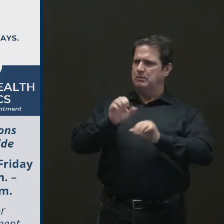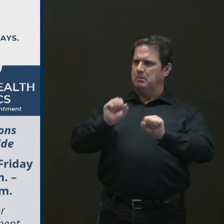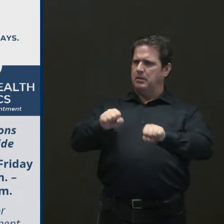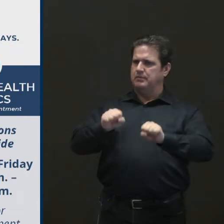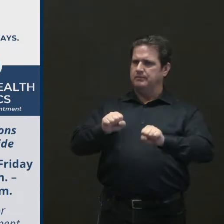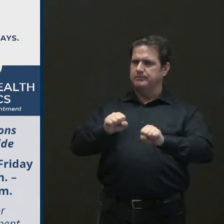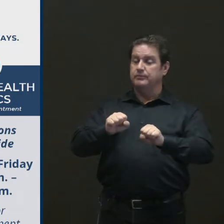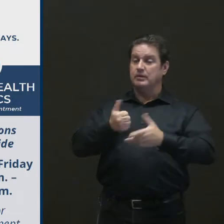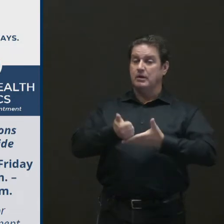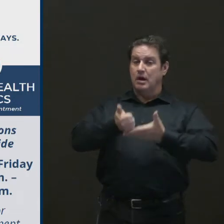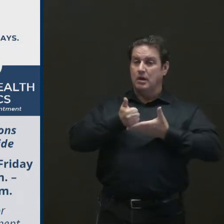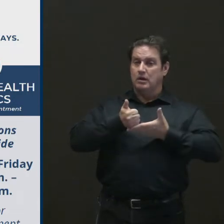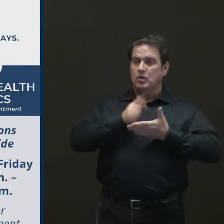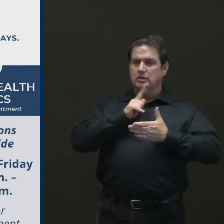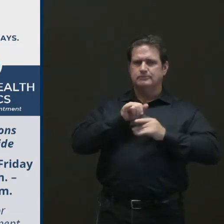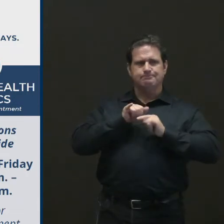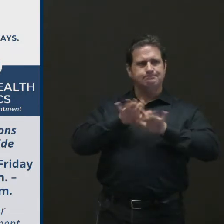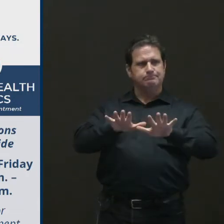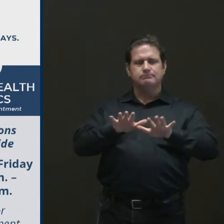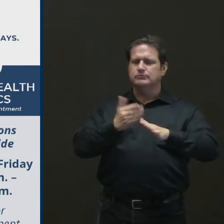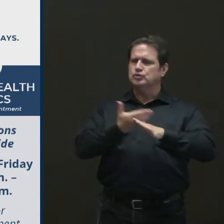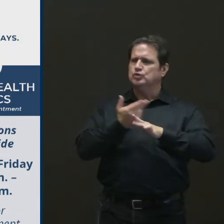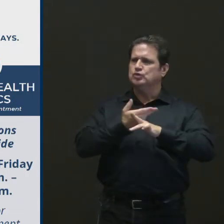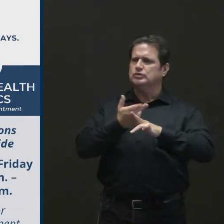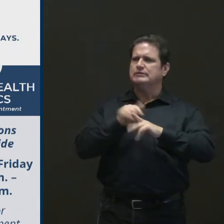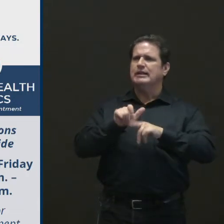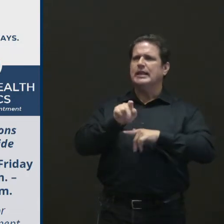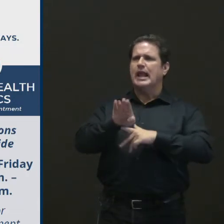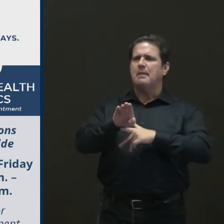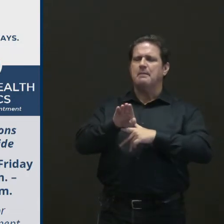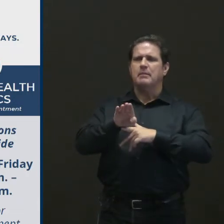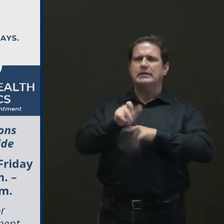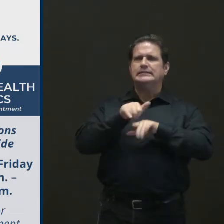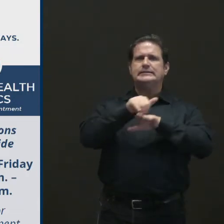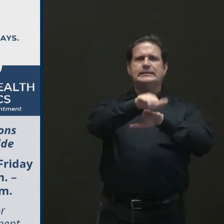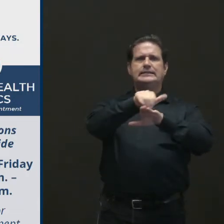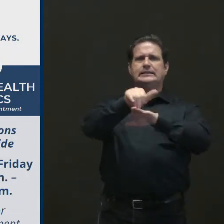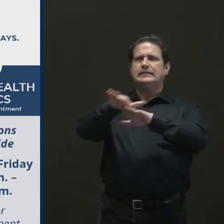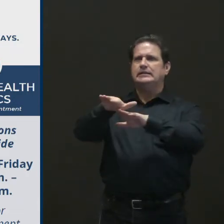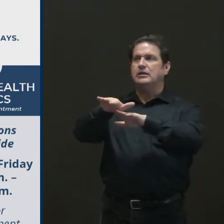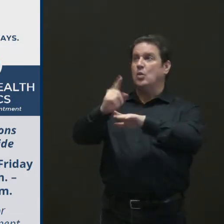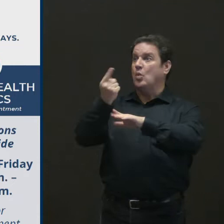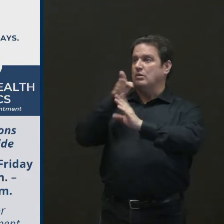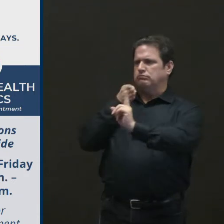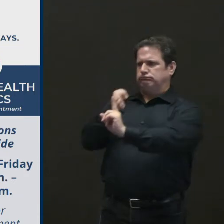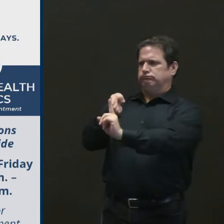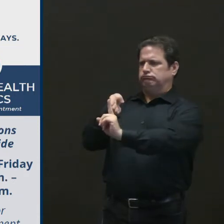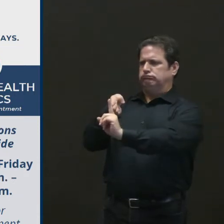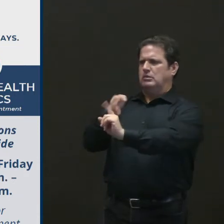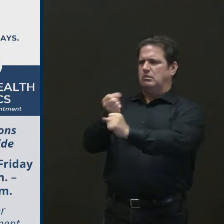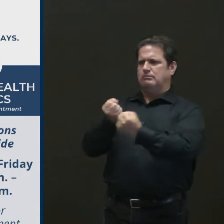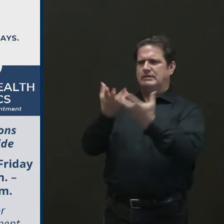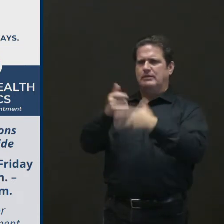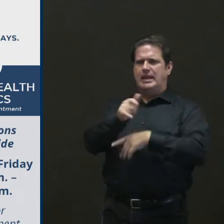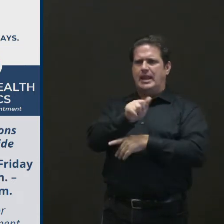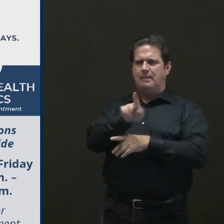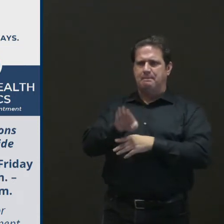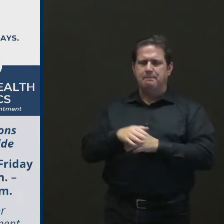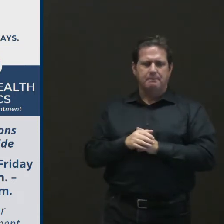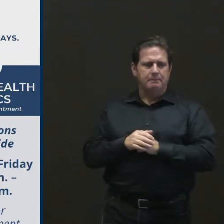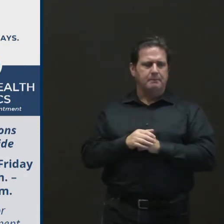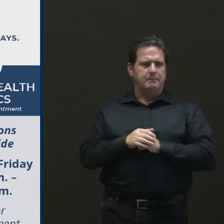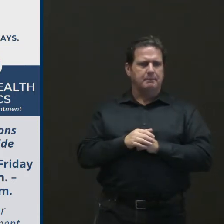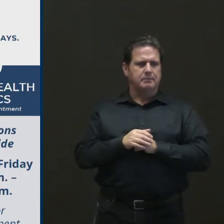This also helps us really spread out and use multiple labs to make sure we don't overwhelm just one. So that's